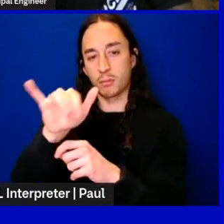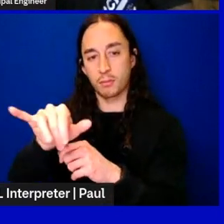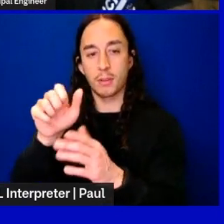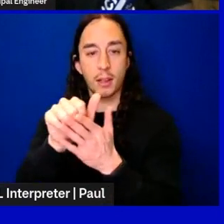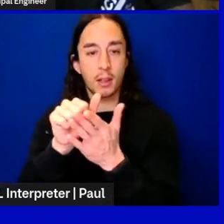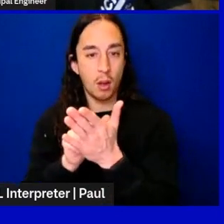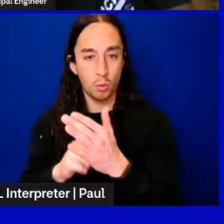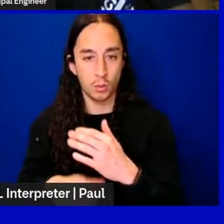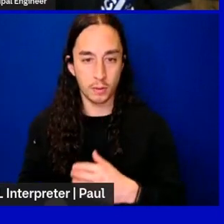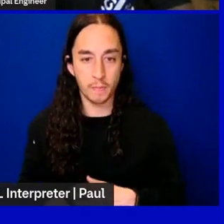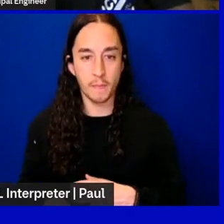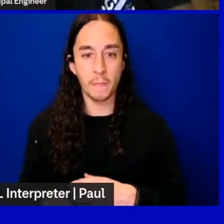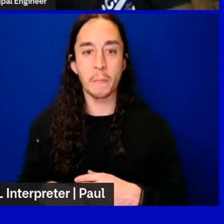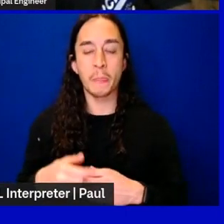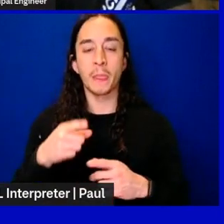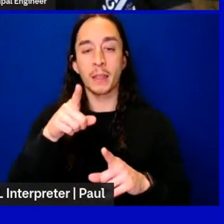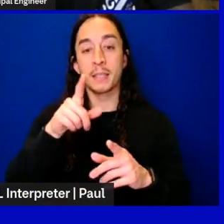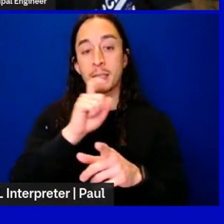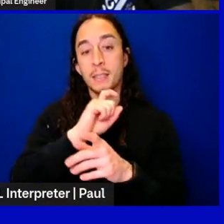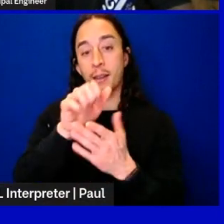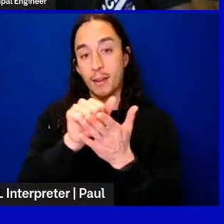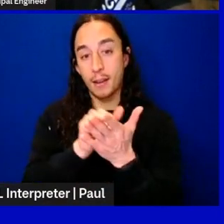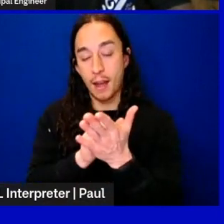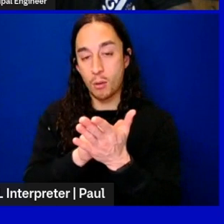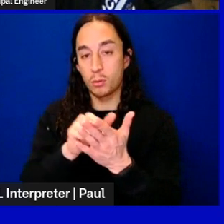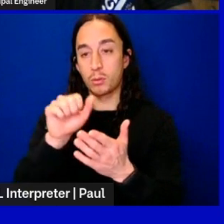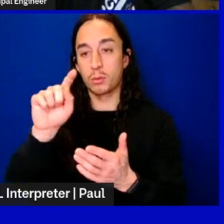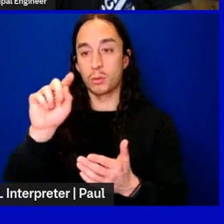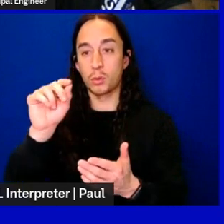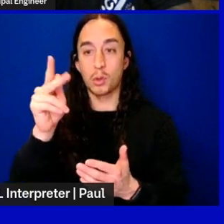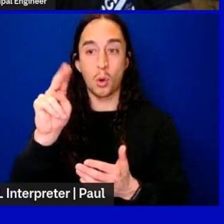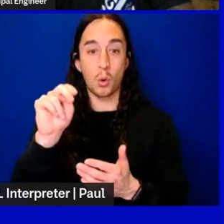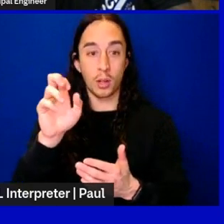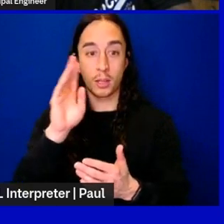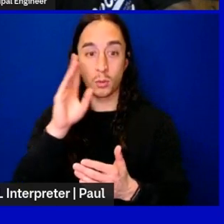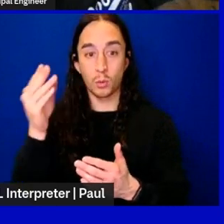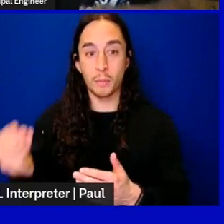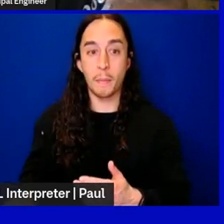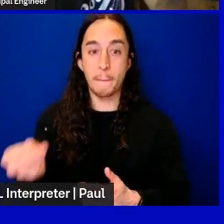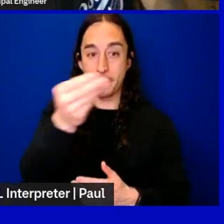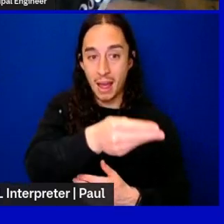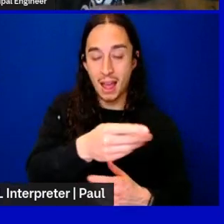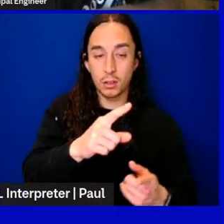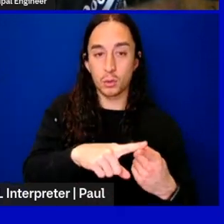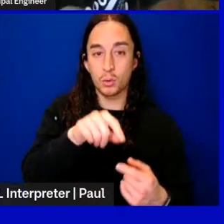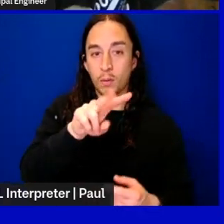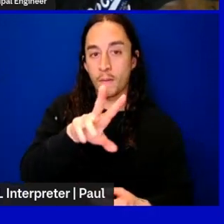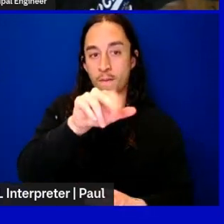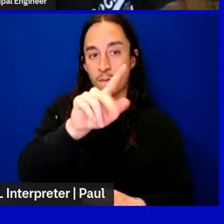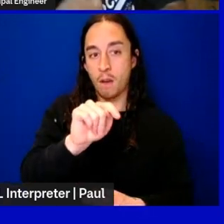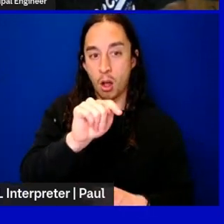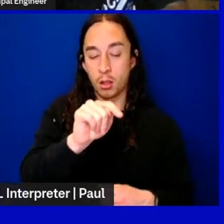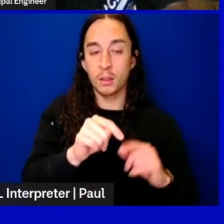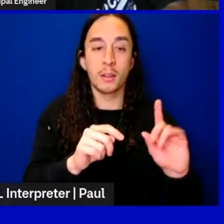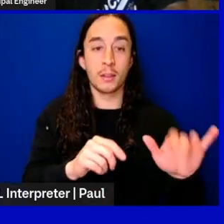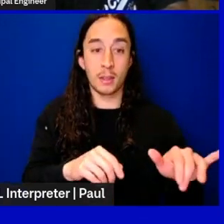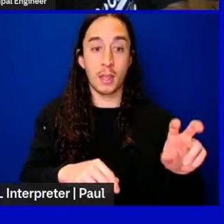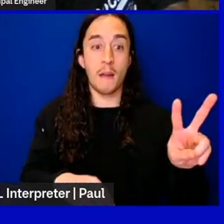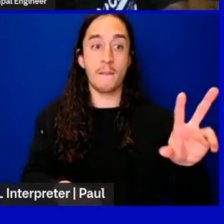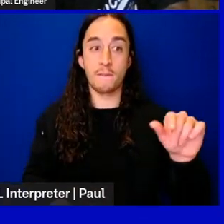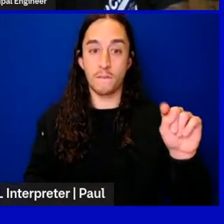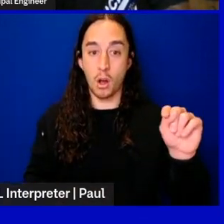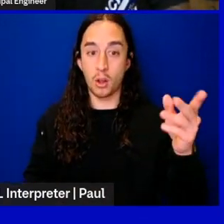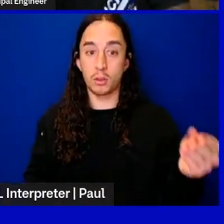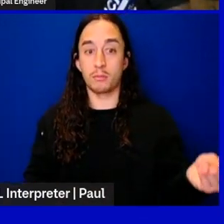get. The service account token will be passed to the Vault, and in exchange of the Vault will give you the Vault